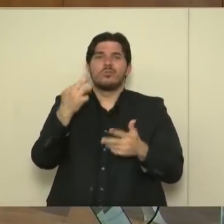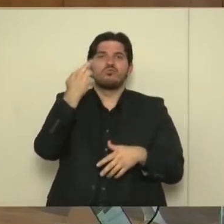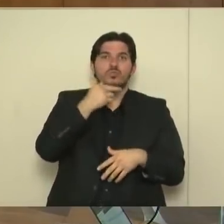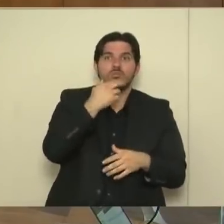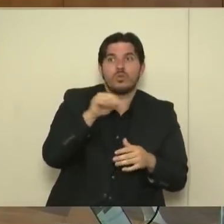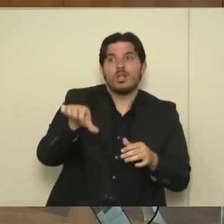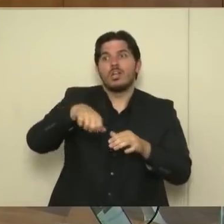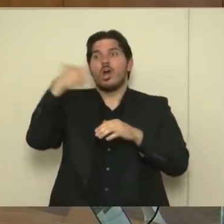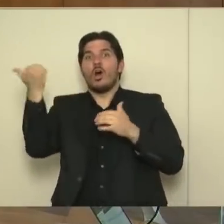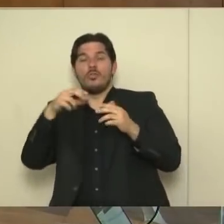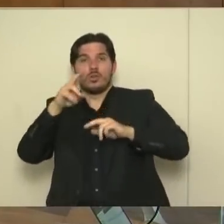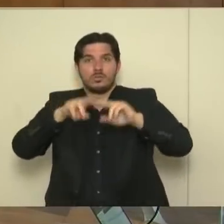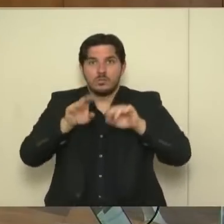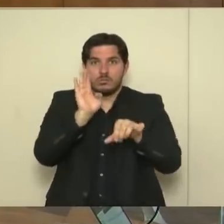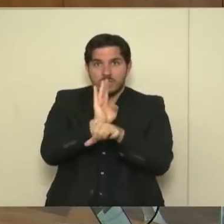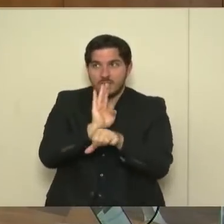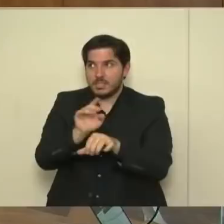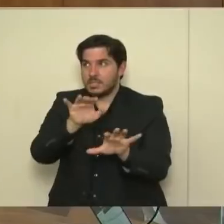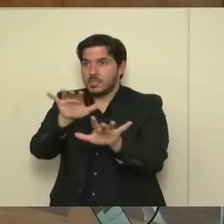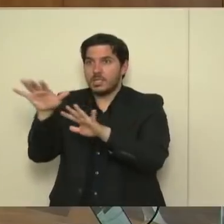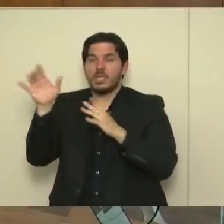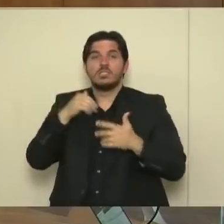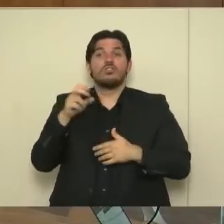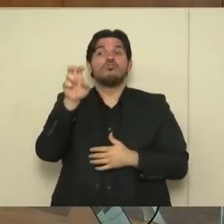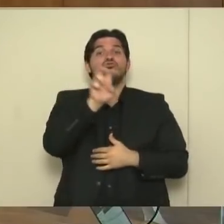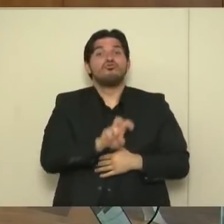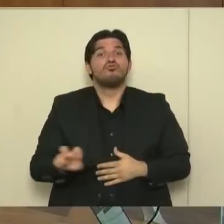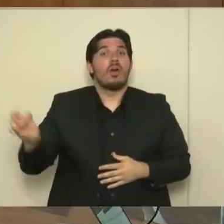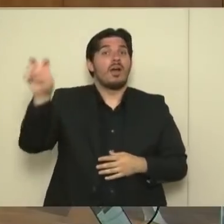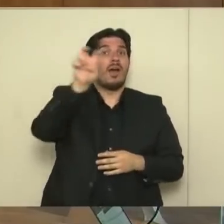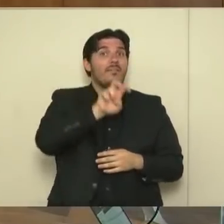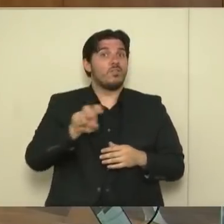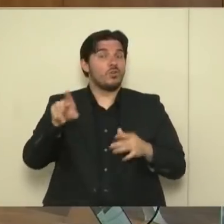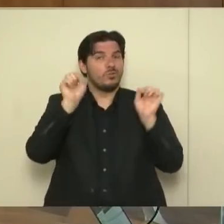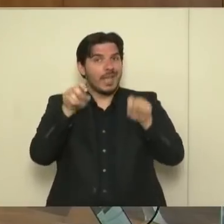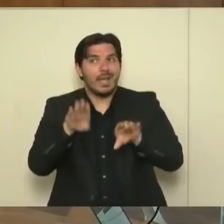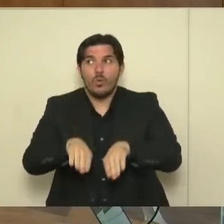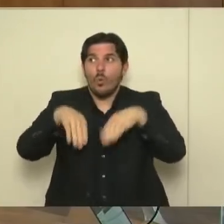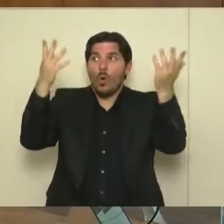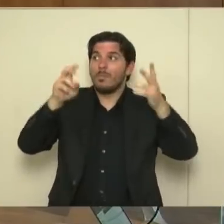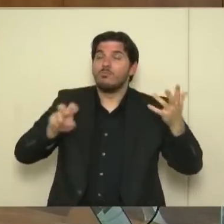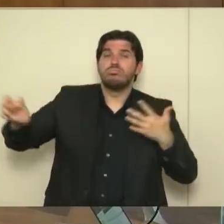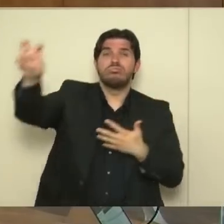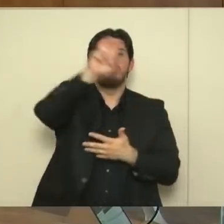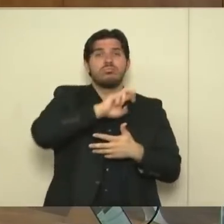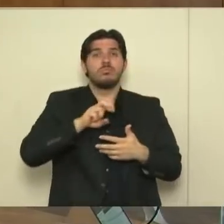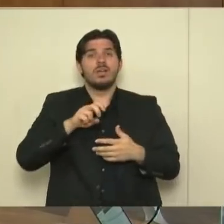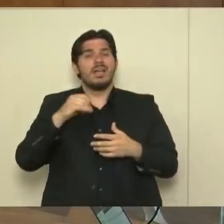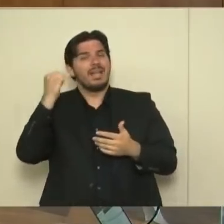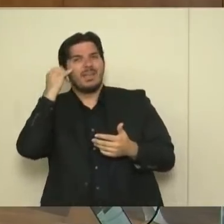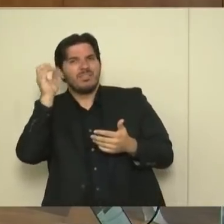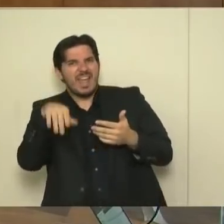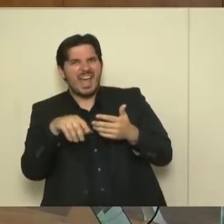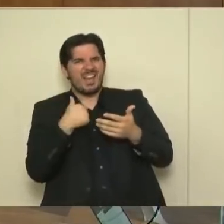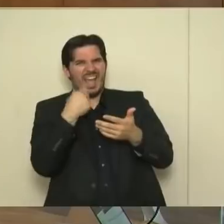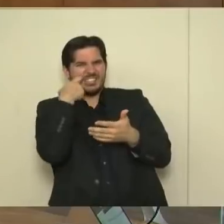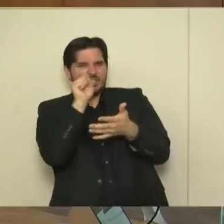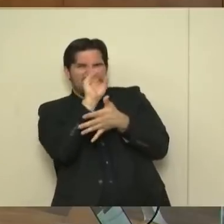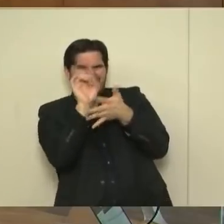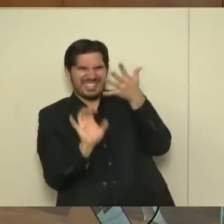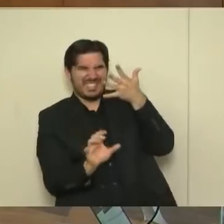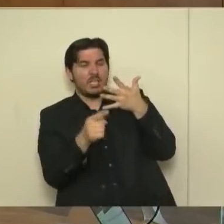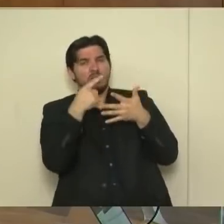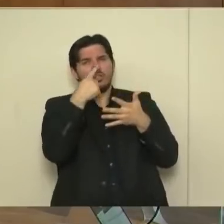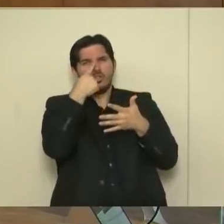venues, further lifting travel quarantines. If you had to rank those 4 or 5 things right there, could you